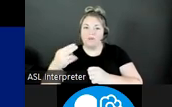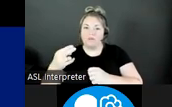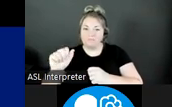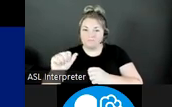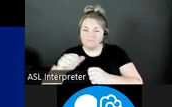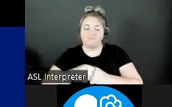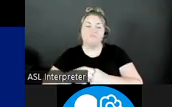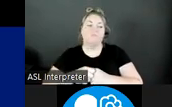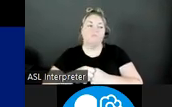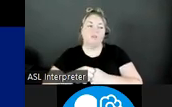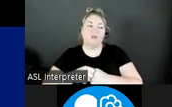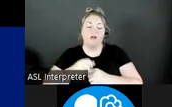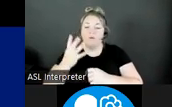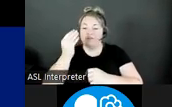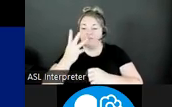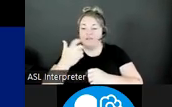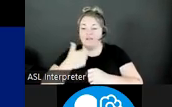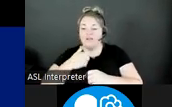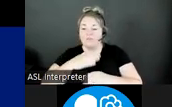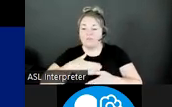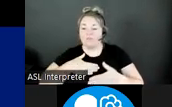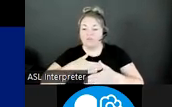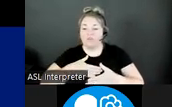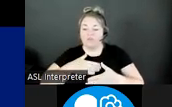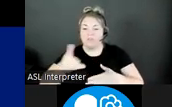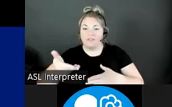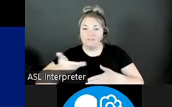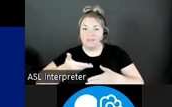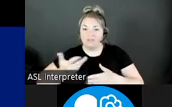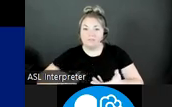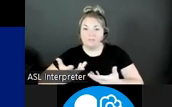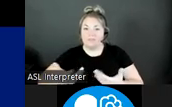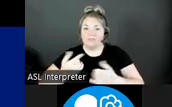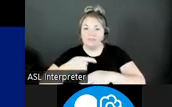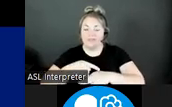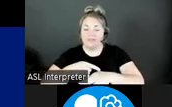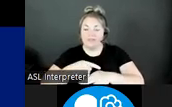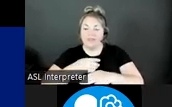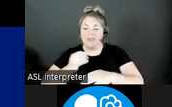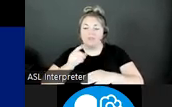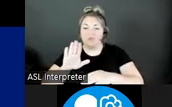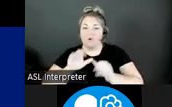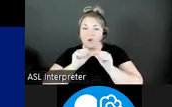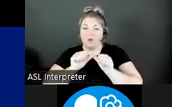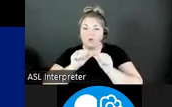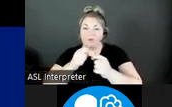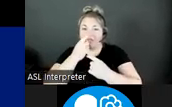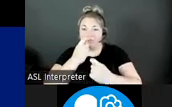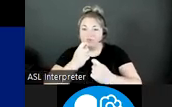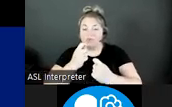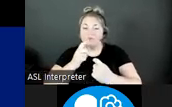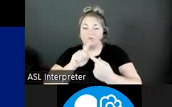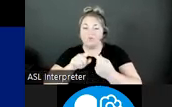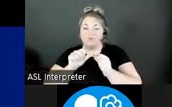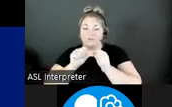Administration. And just want to say that I really appreciate the invitation to be here today and your ongoing interest in continuing